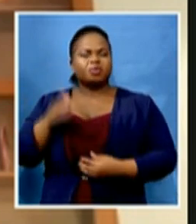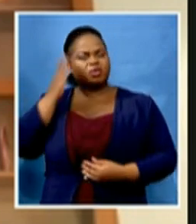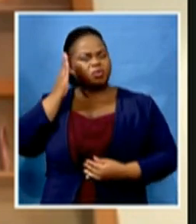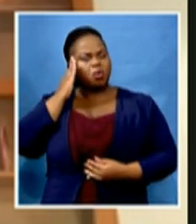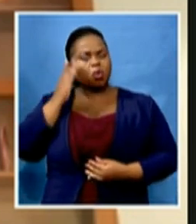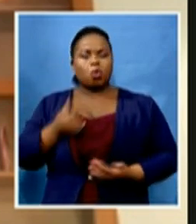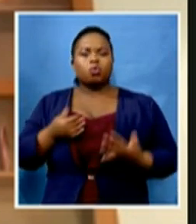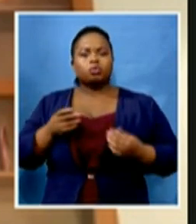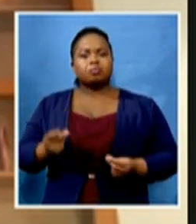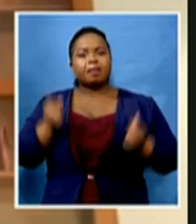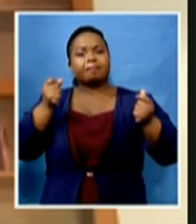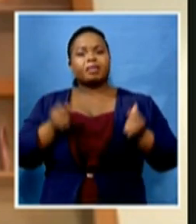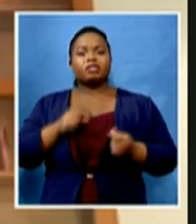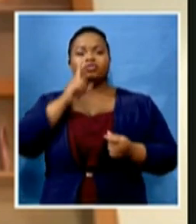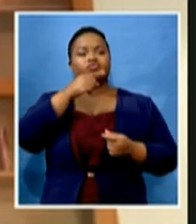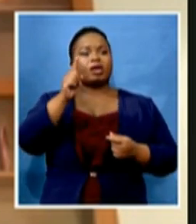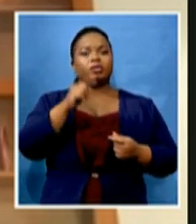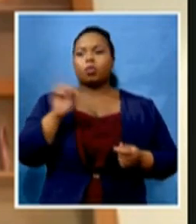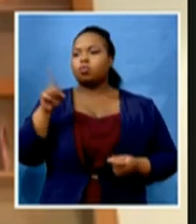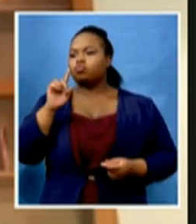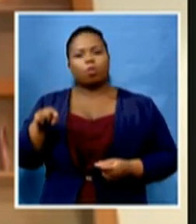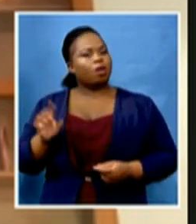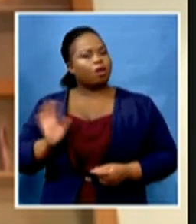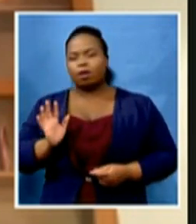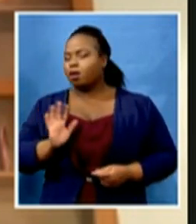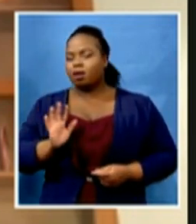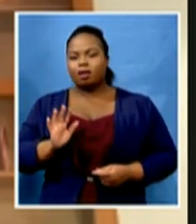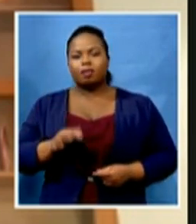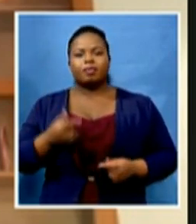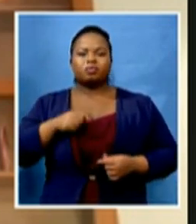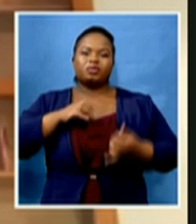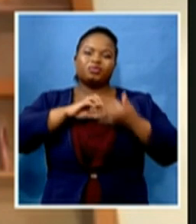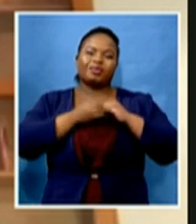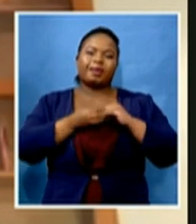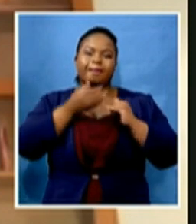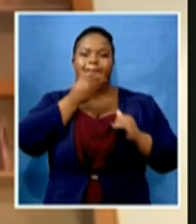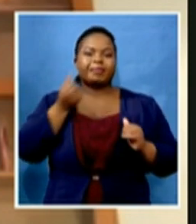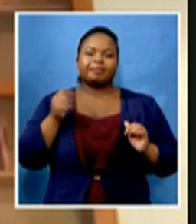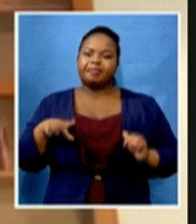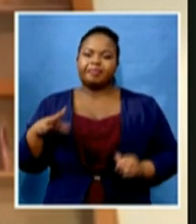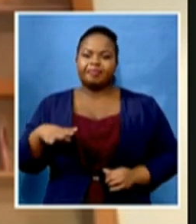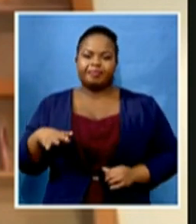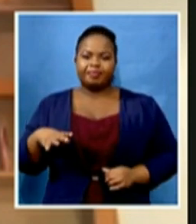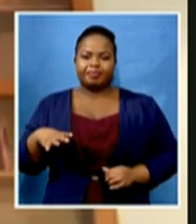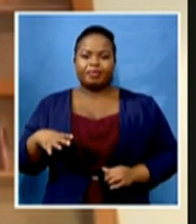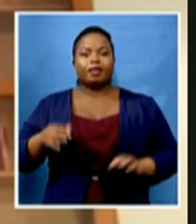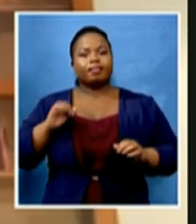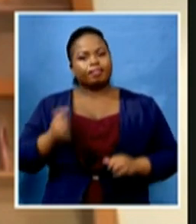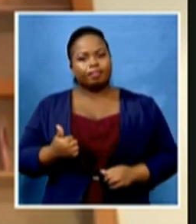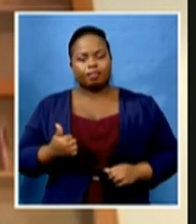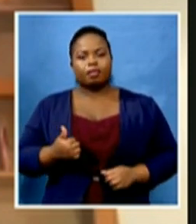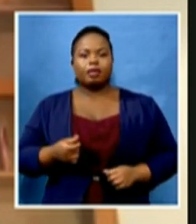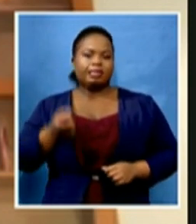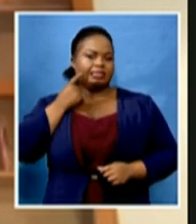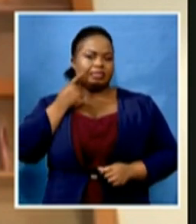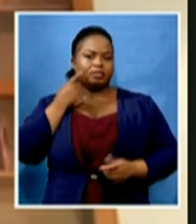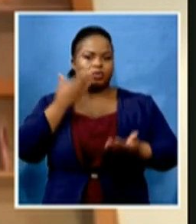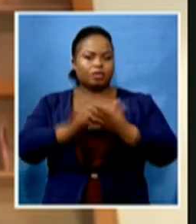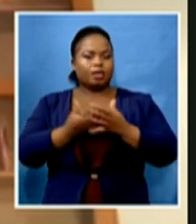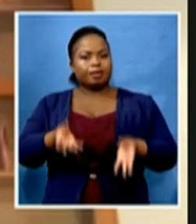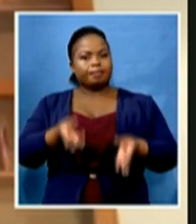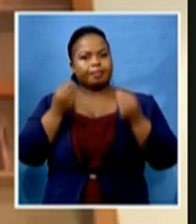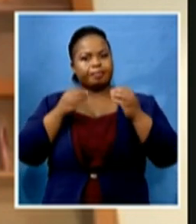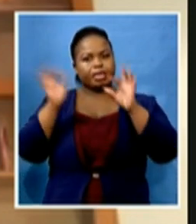best. And at the end of the day, we'll have the correct scientific analysis and